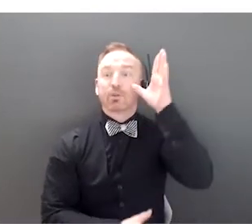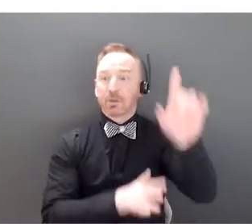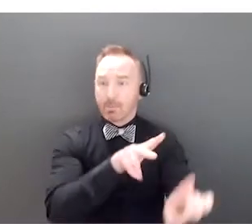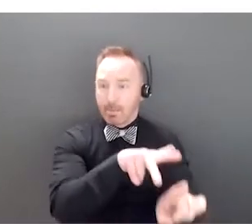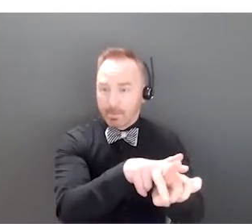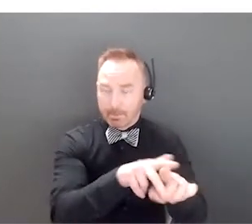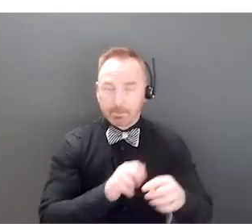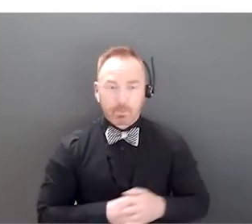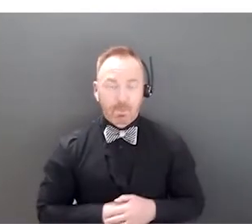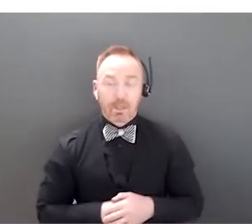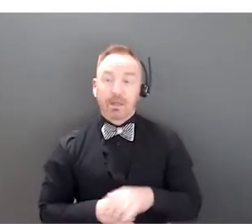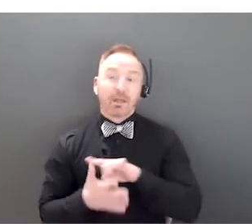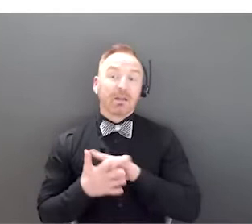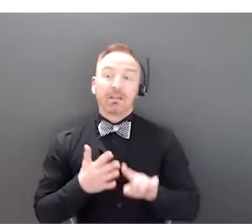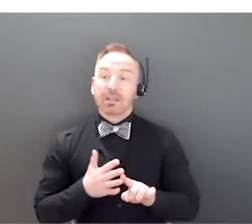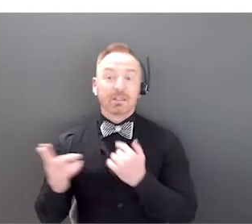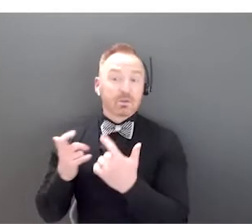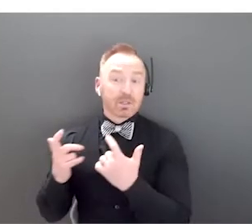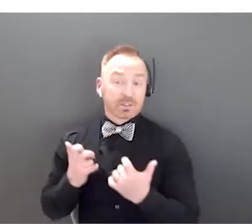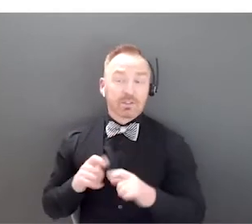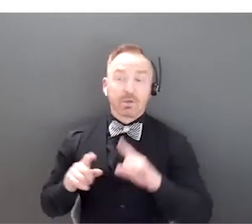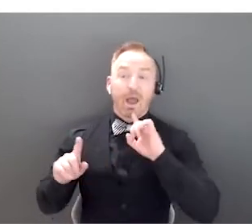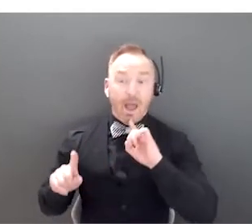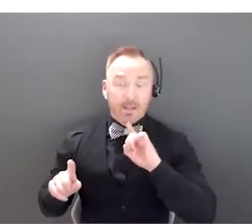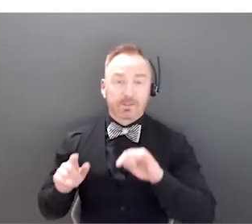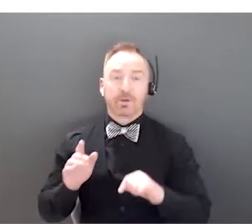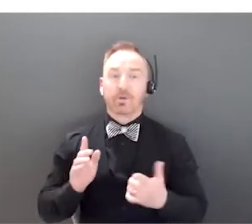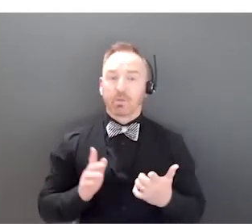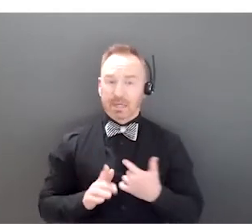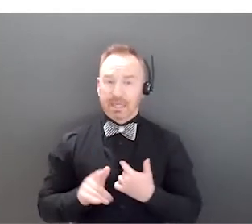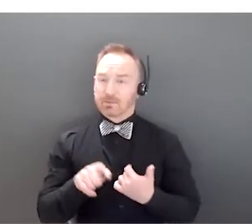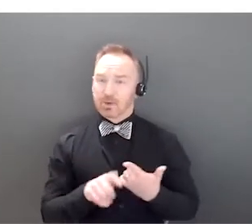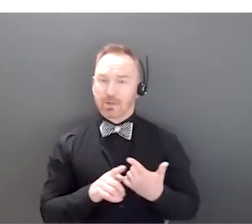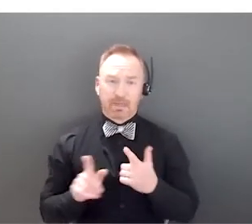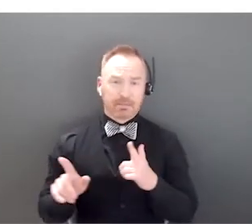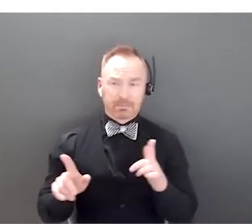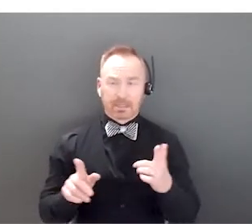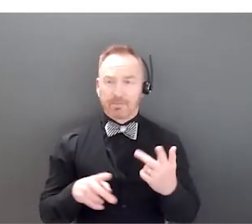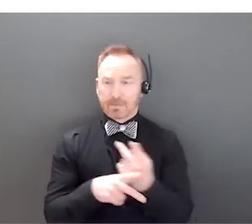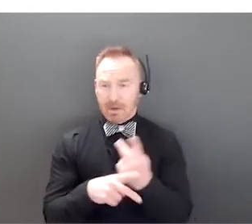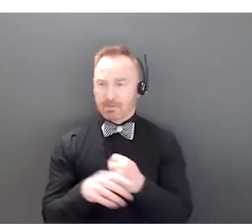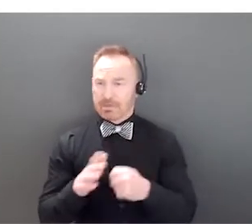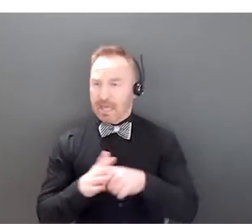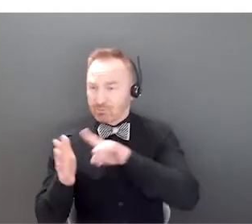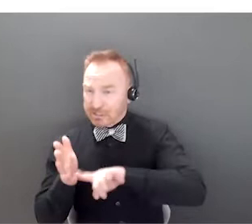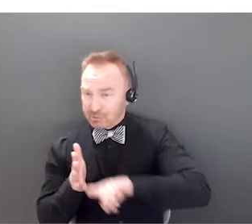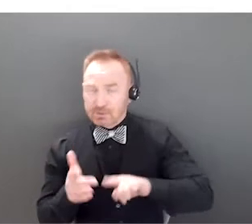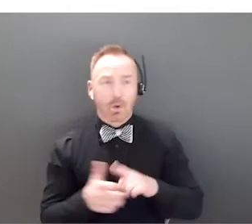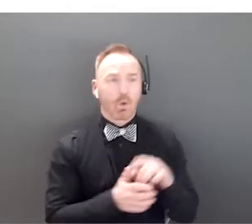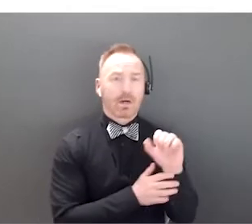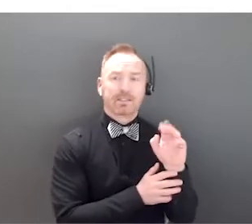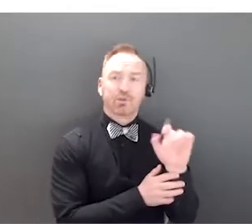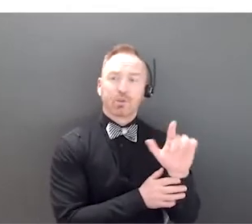So to begin answering some of these questions, we recently conducted a comprehensive horizon scan of gray and peer-reviewed research, as well as social media, to